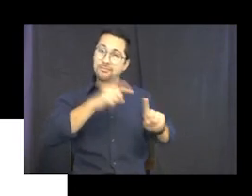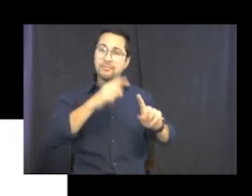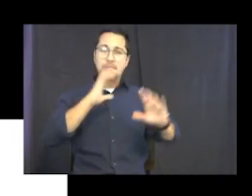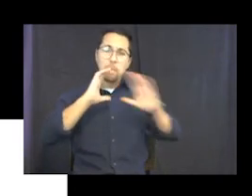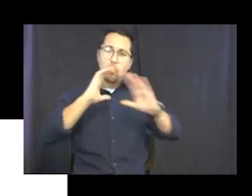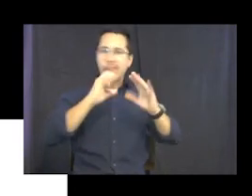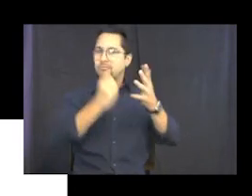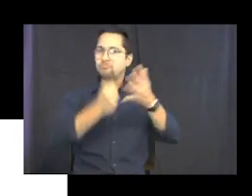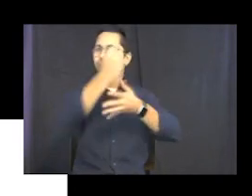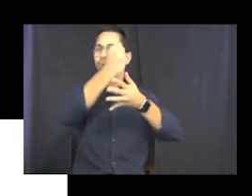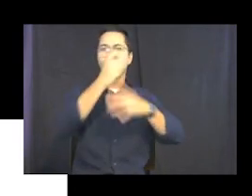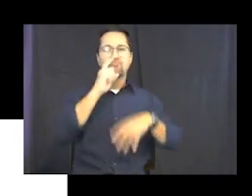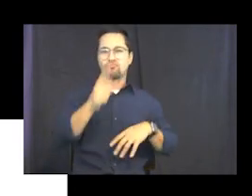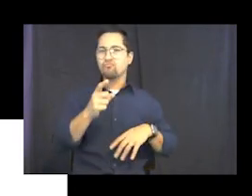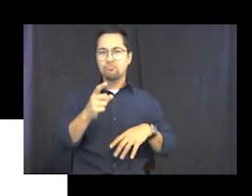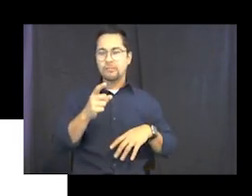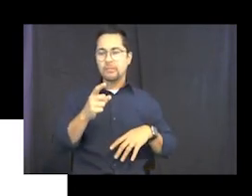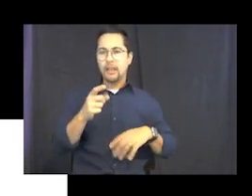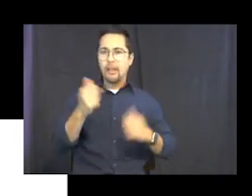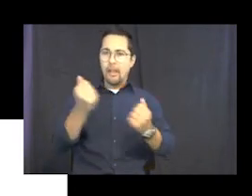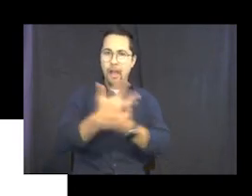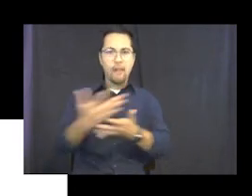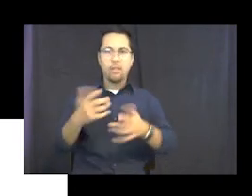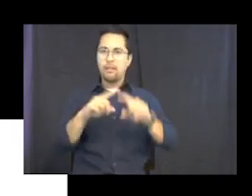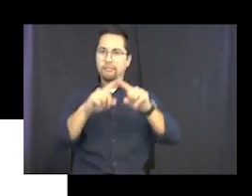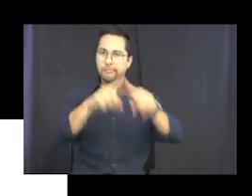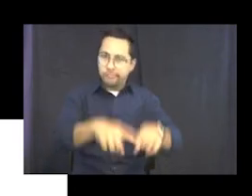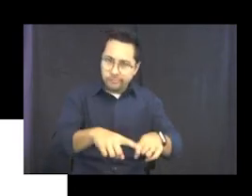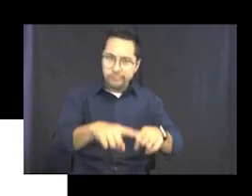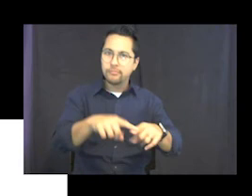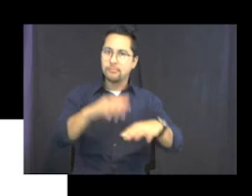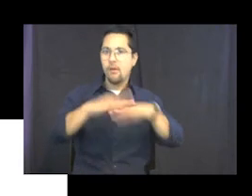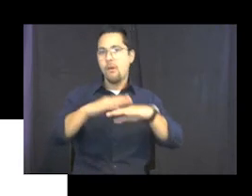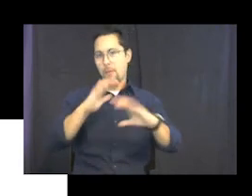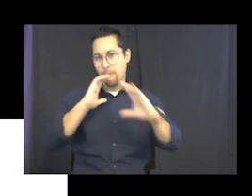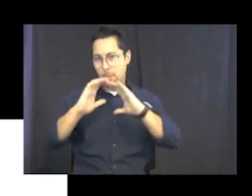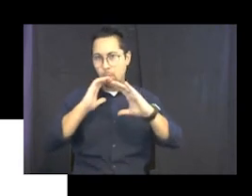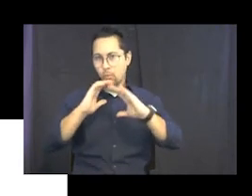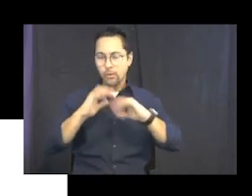because everything rises and falls on communication.